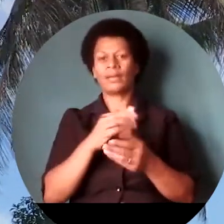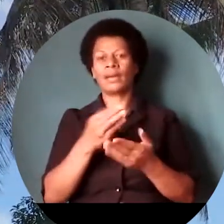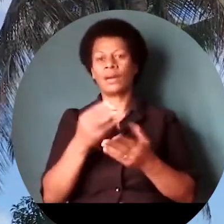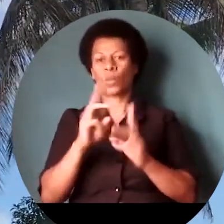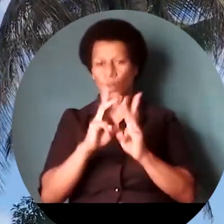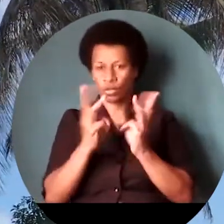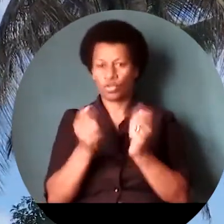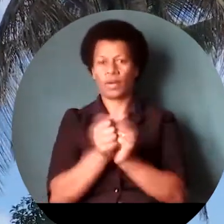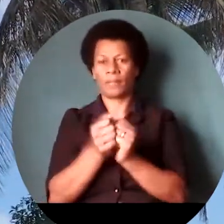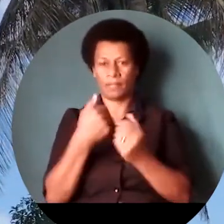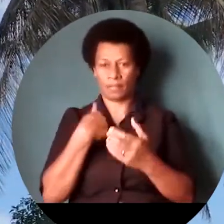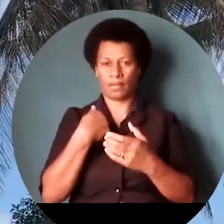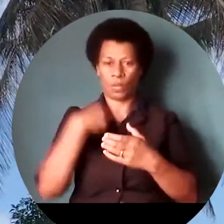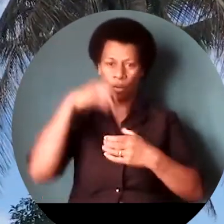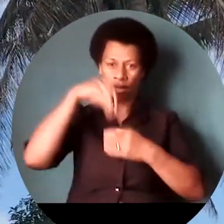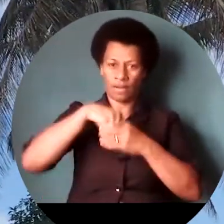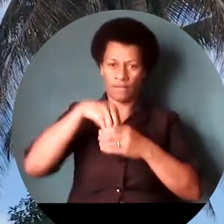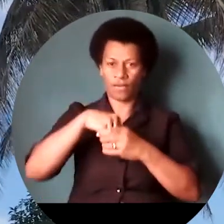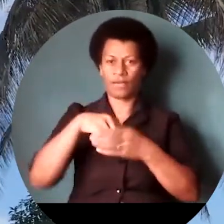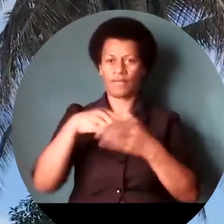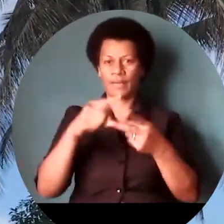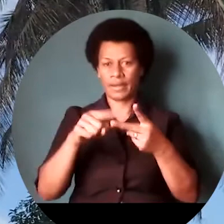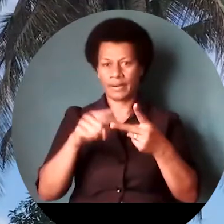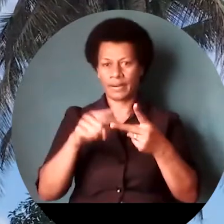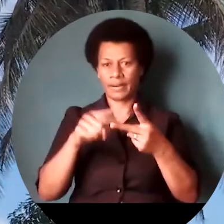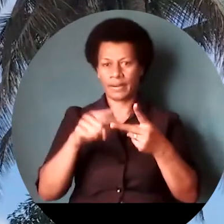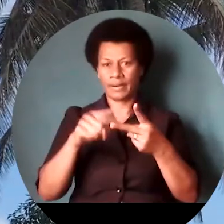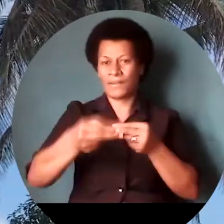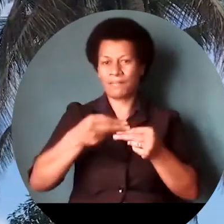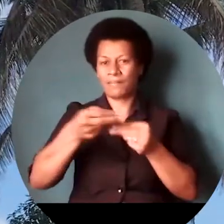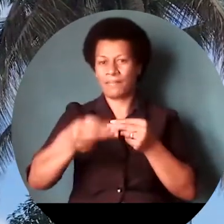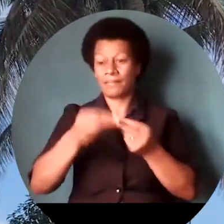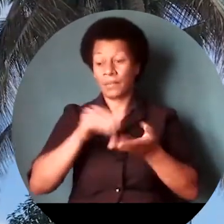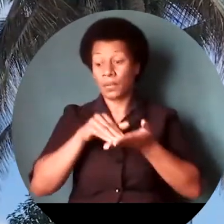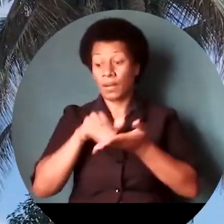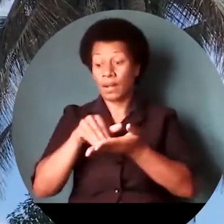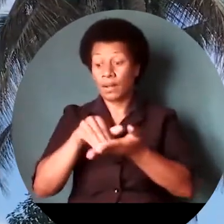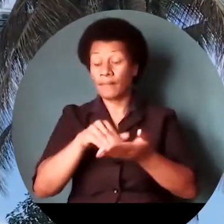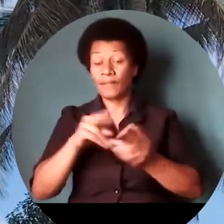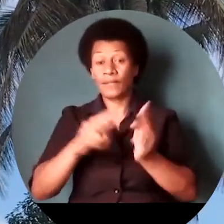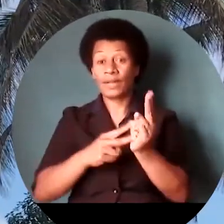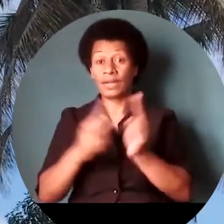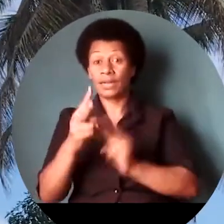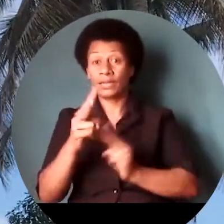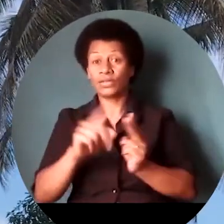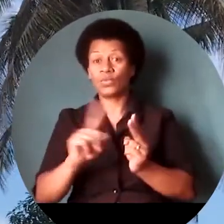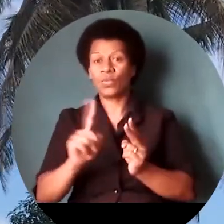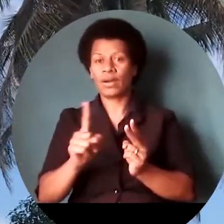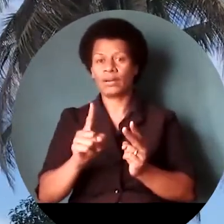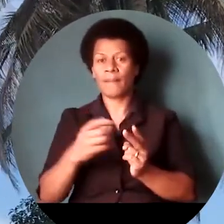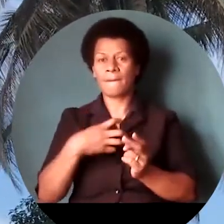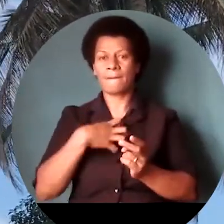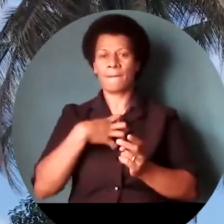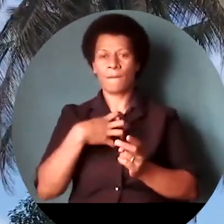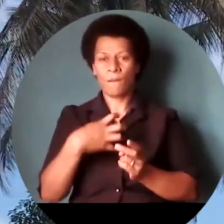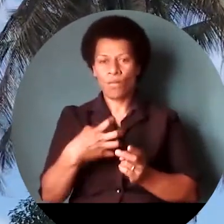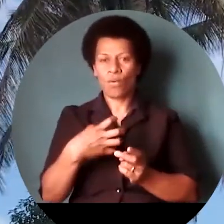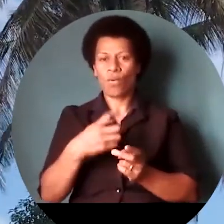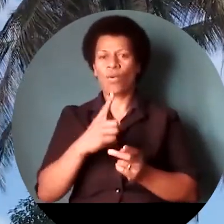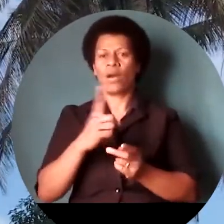directly involved in a few workshops on nutrition and organic farming so as to help the villagers become